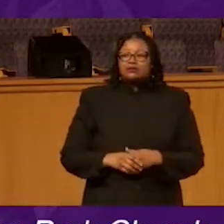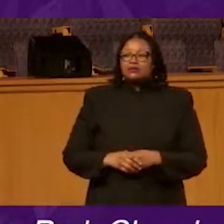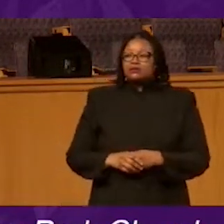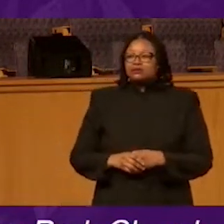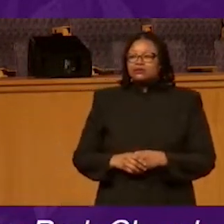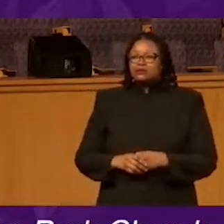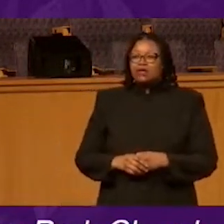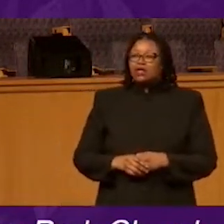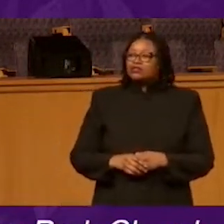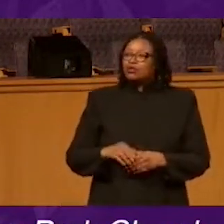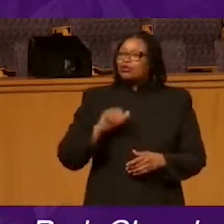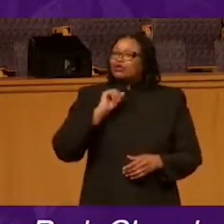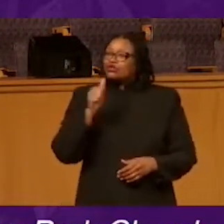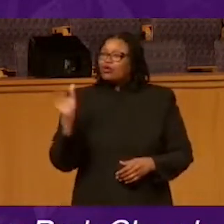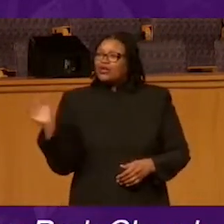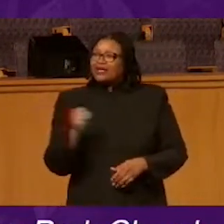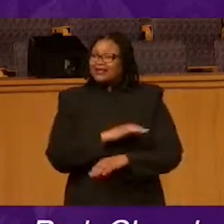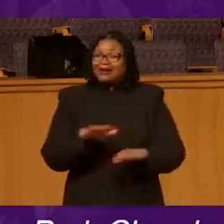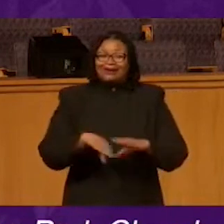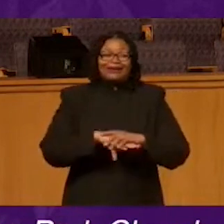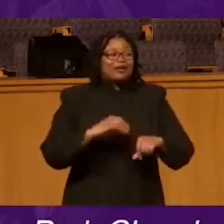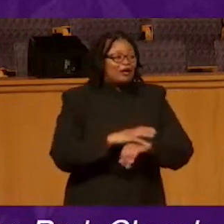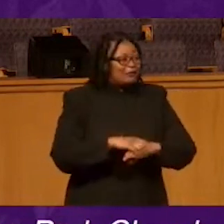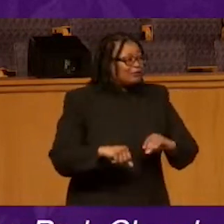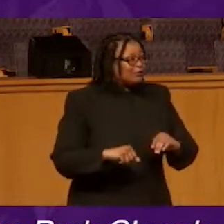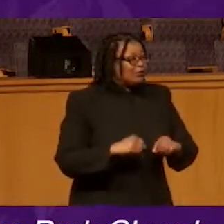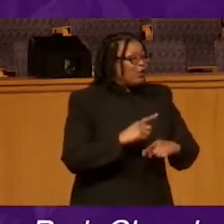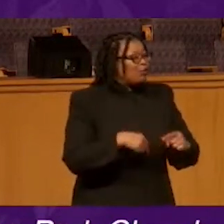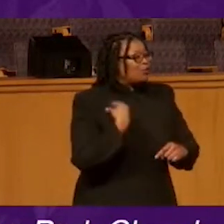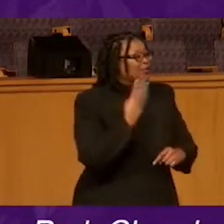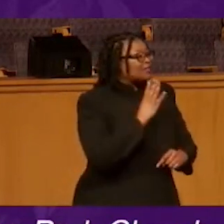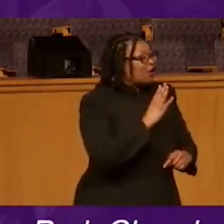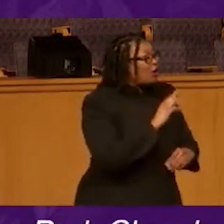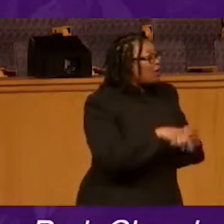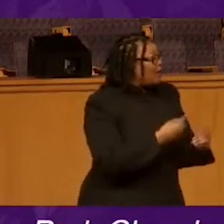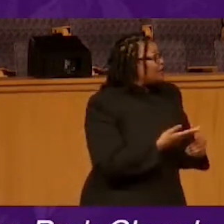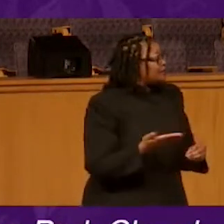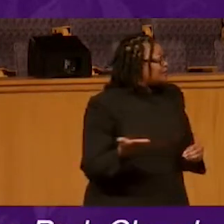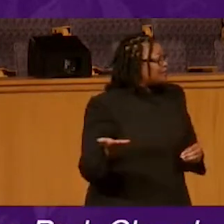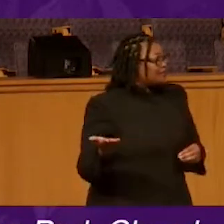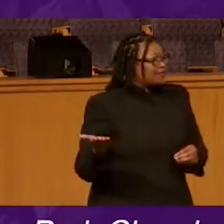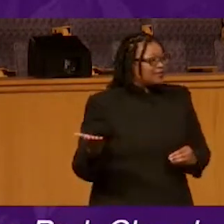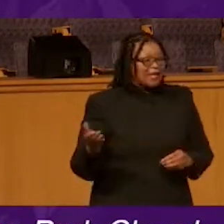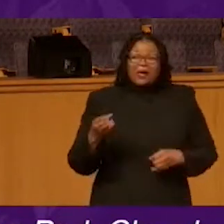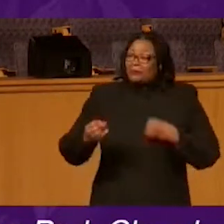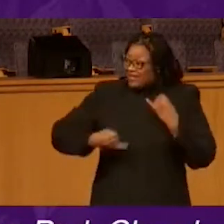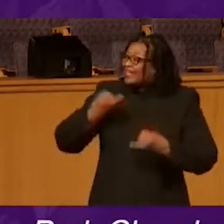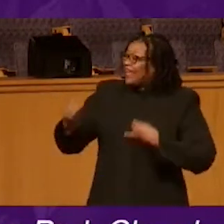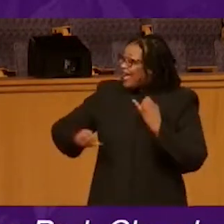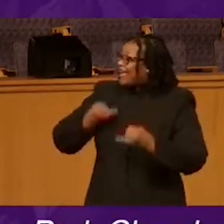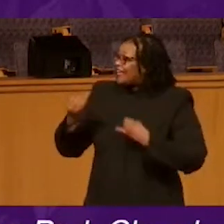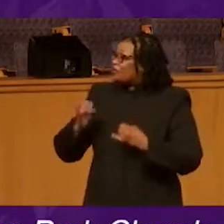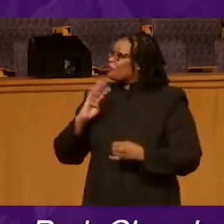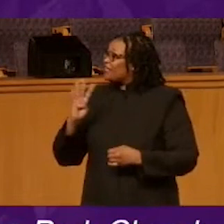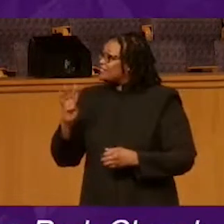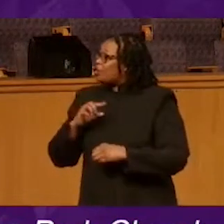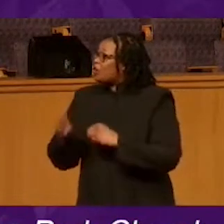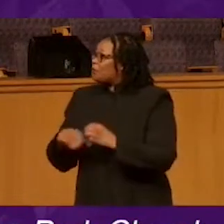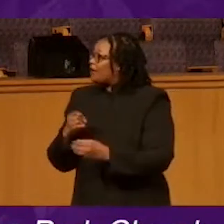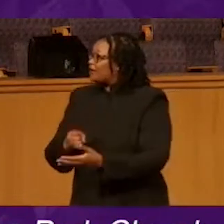So don't get uncomfortable when we start talking about these things. Be glad that we can talk about these